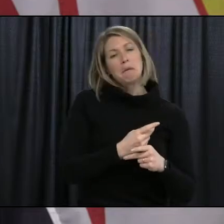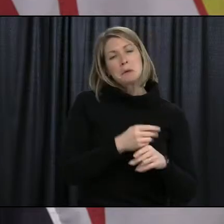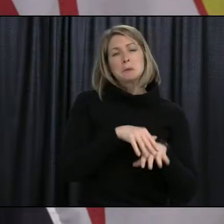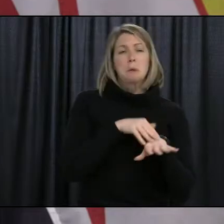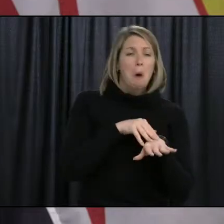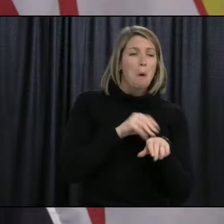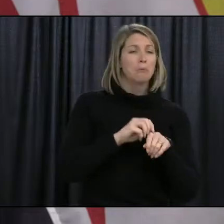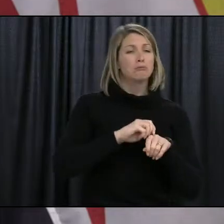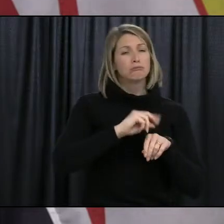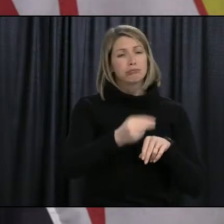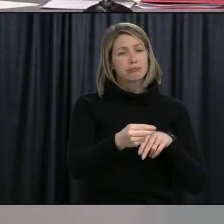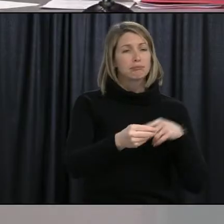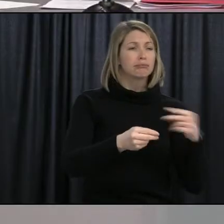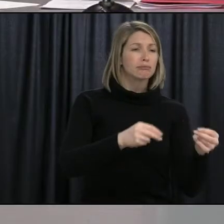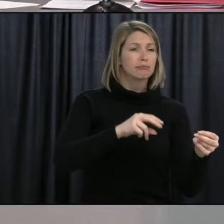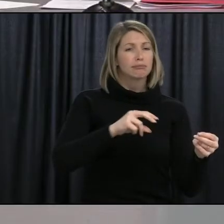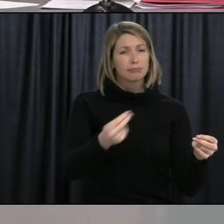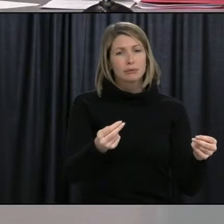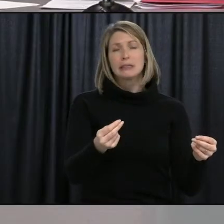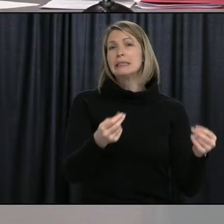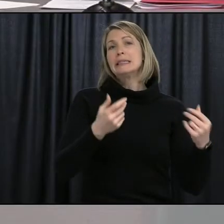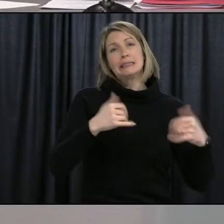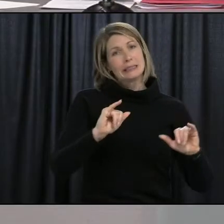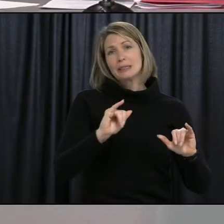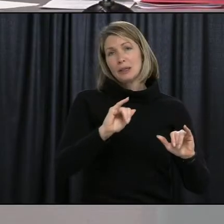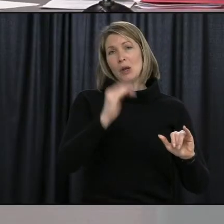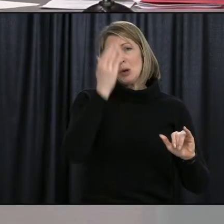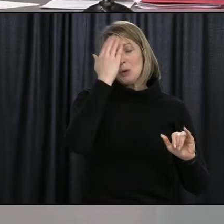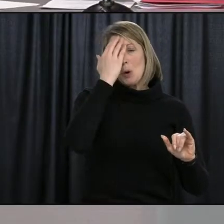Right. Thank you. I have no further questions.